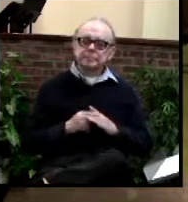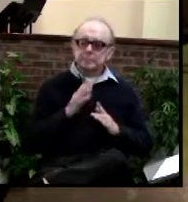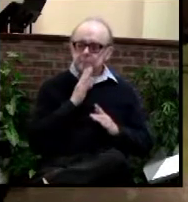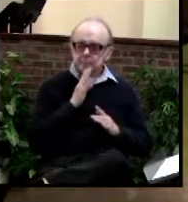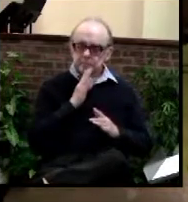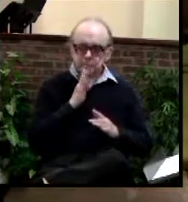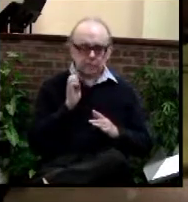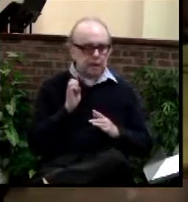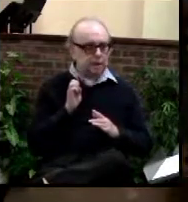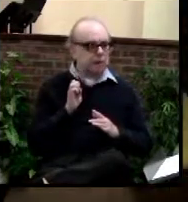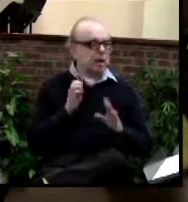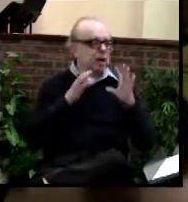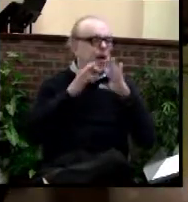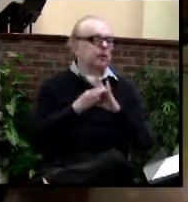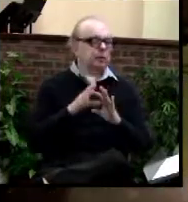yoked